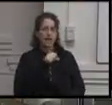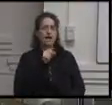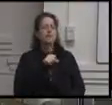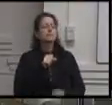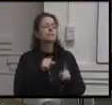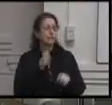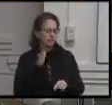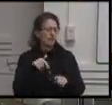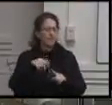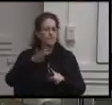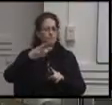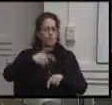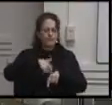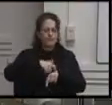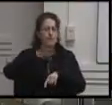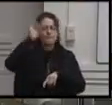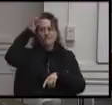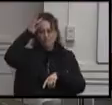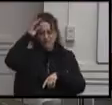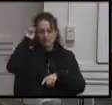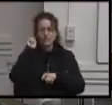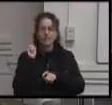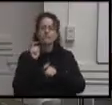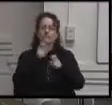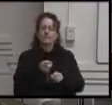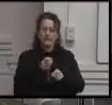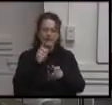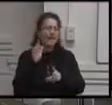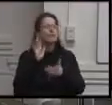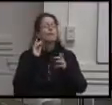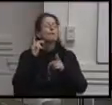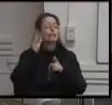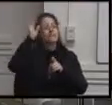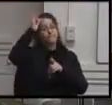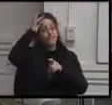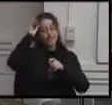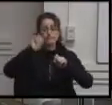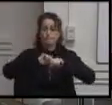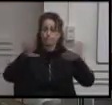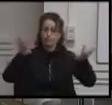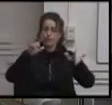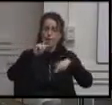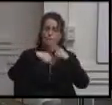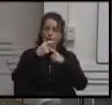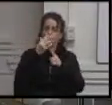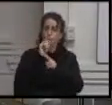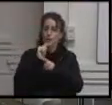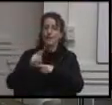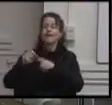re-upped from the federal government, and the state of Vermont has gone after, and it's been very successful because the